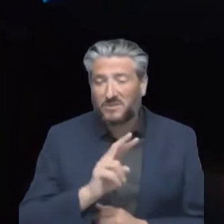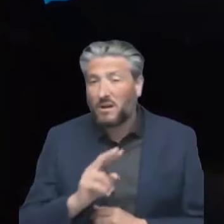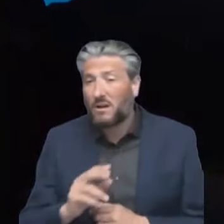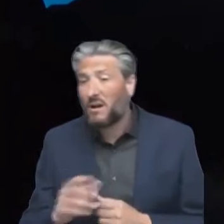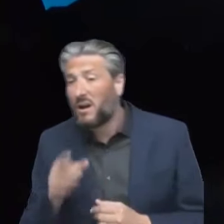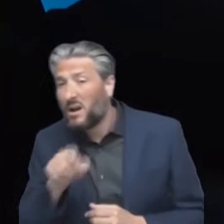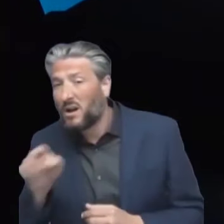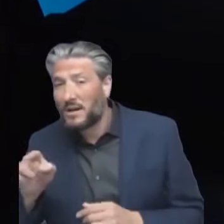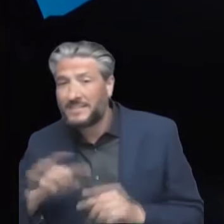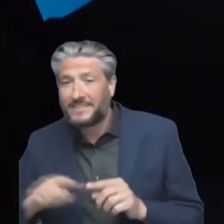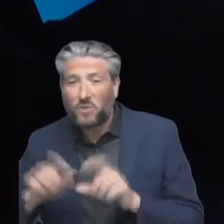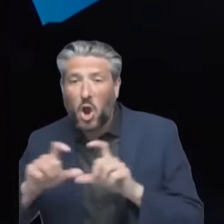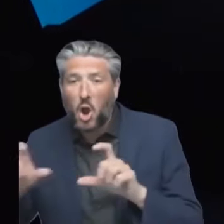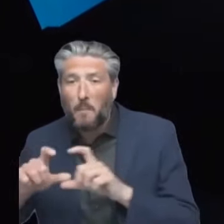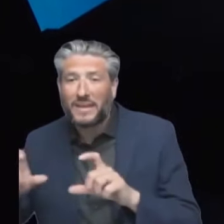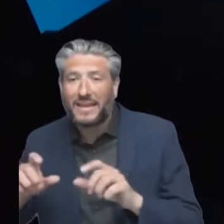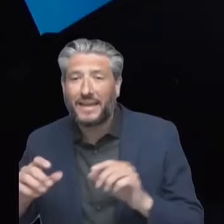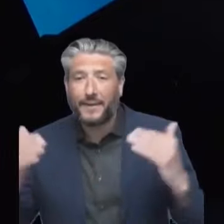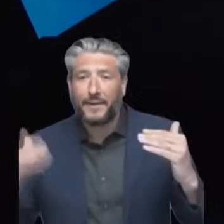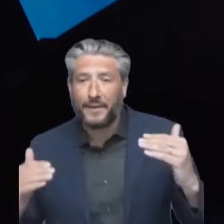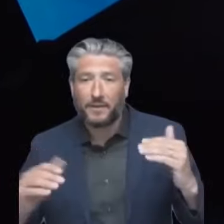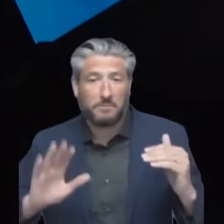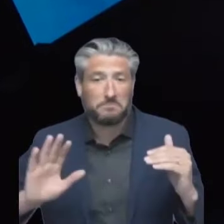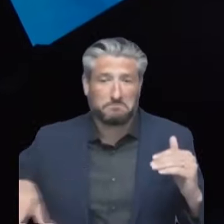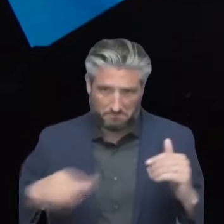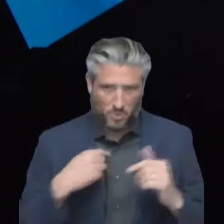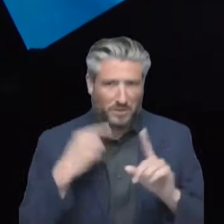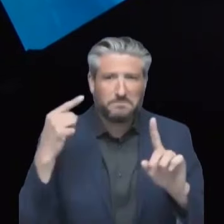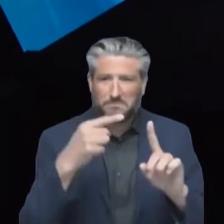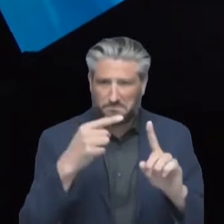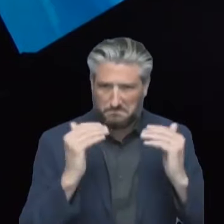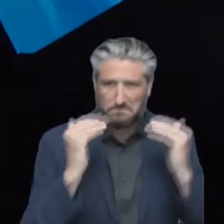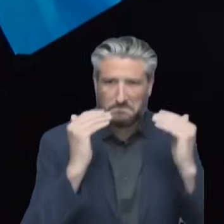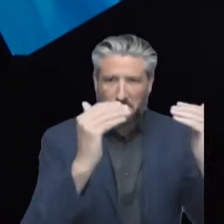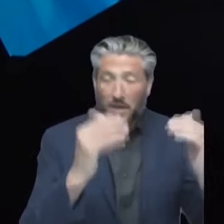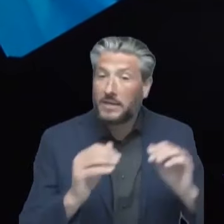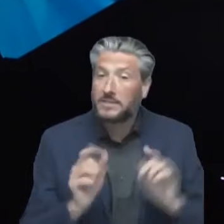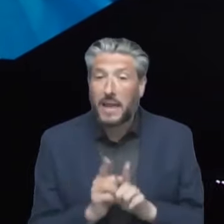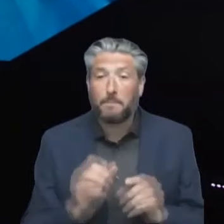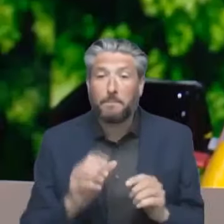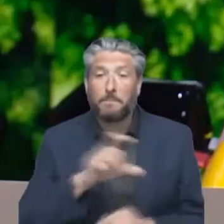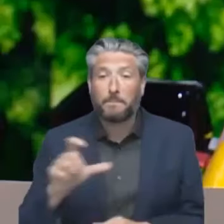the products here behind us as well. So I think for Dacia, the philosophy is going to be